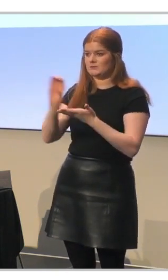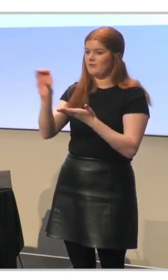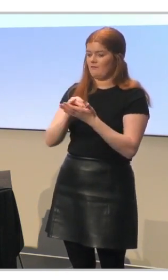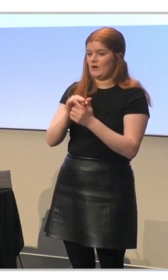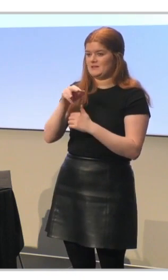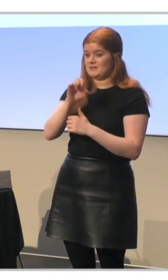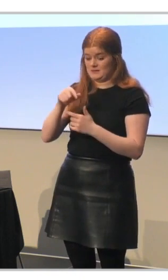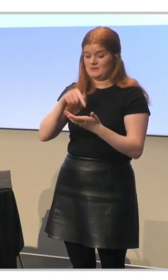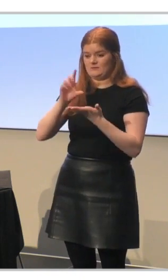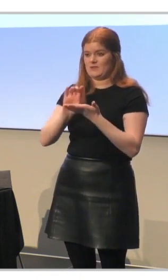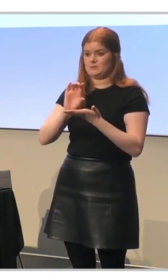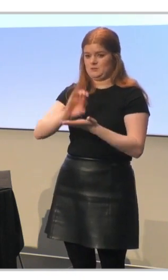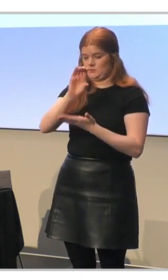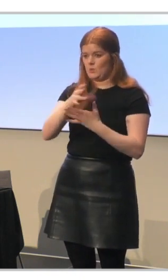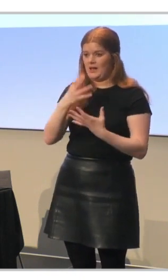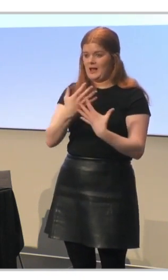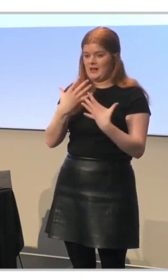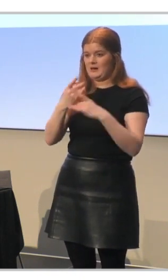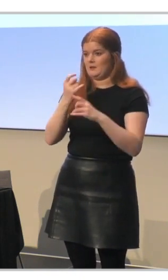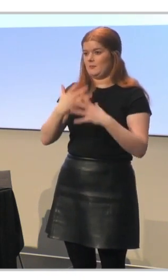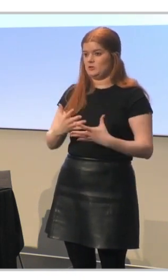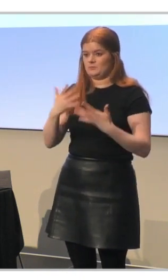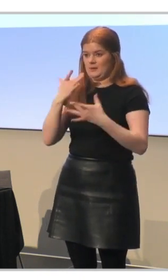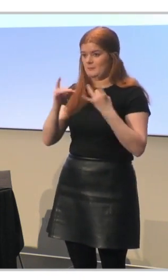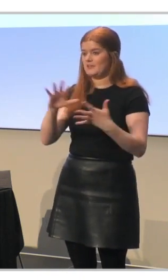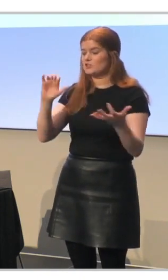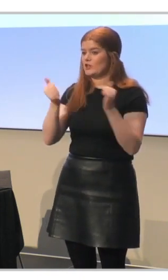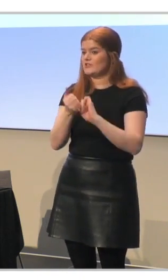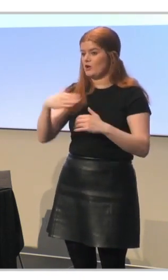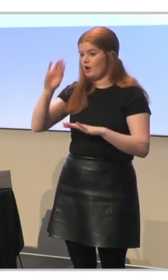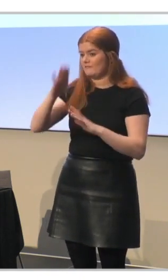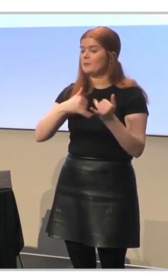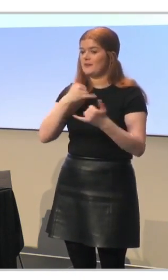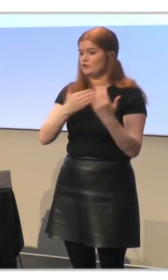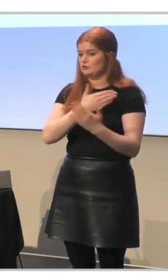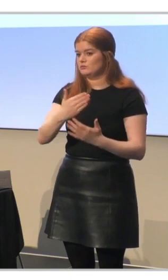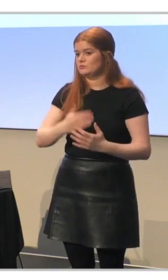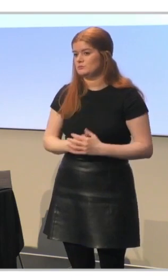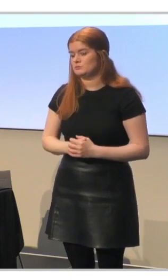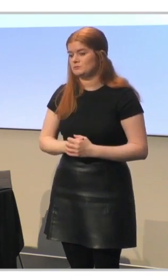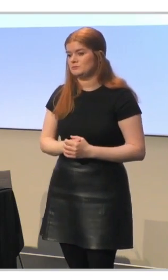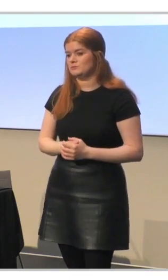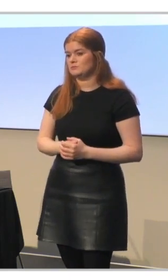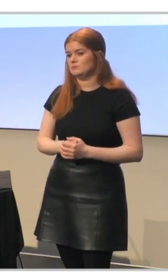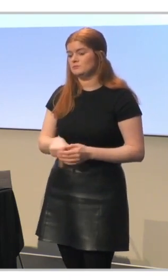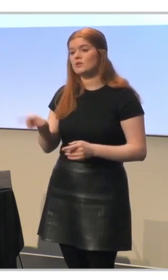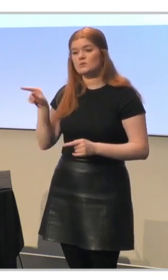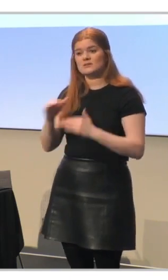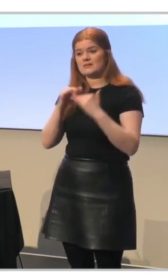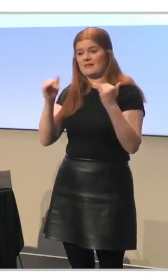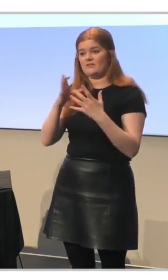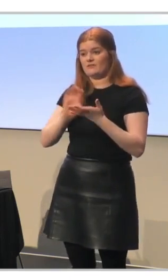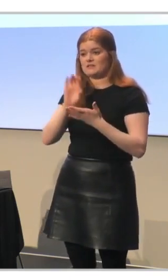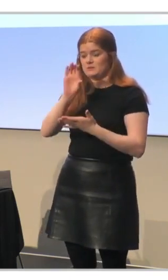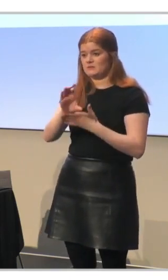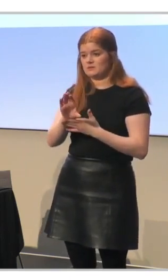investment will leave a lasting, profound change in this country for many years to come. This level of investment will also